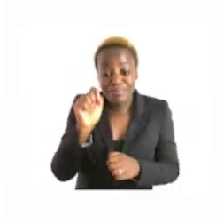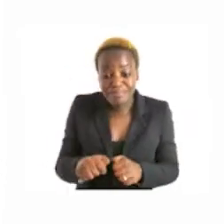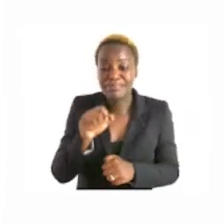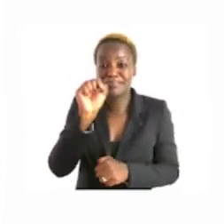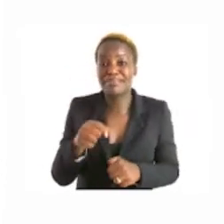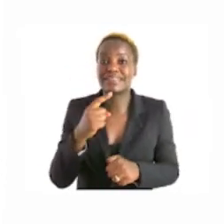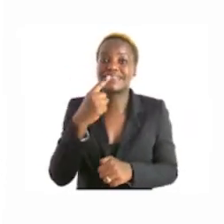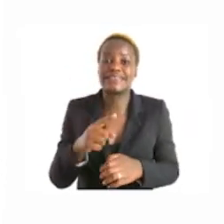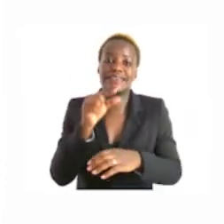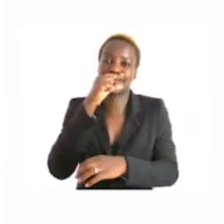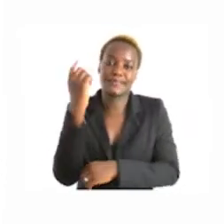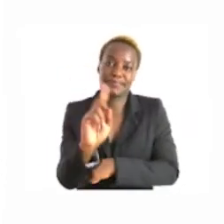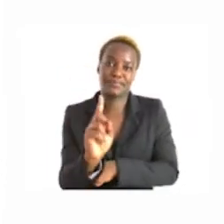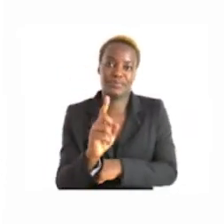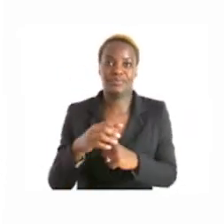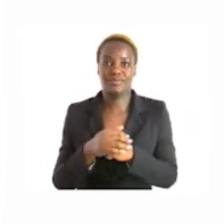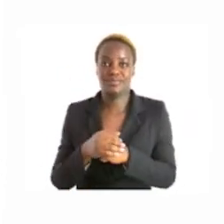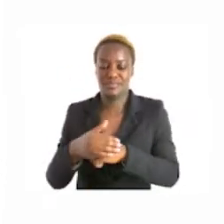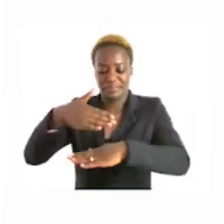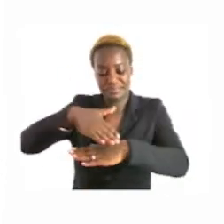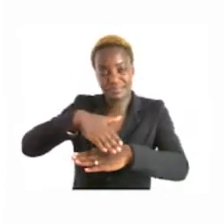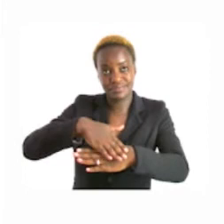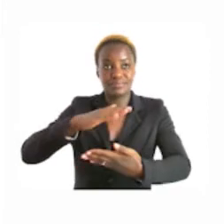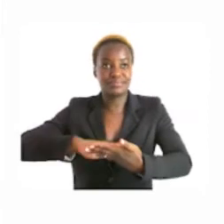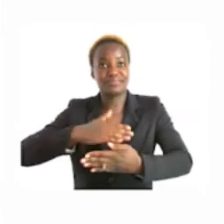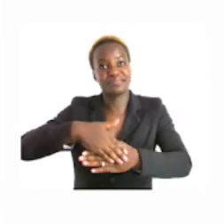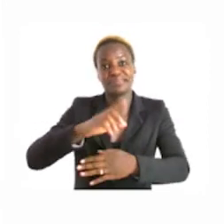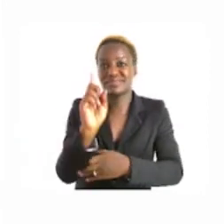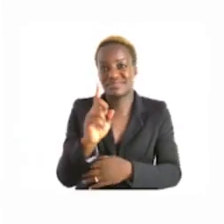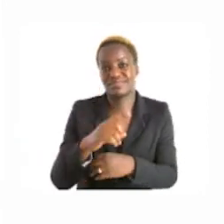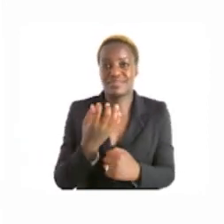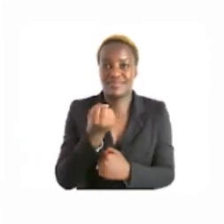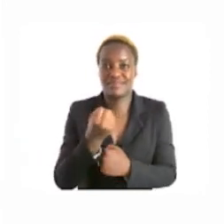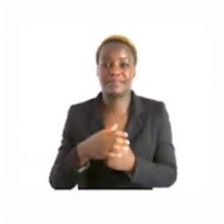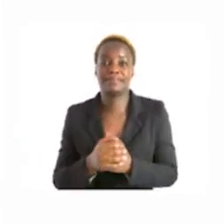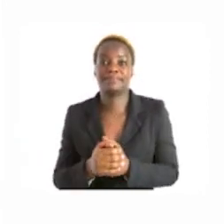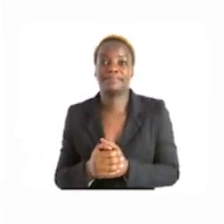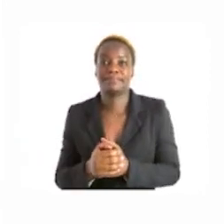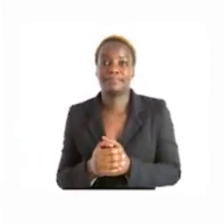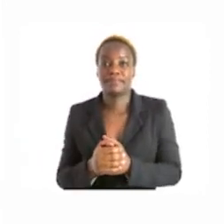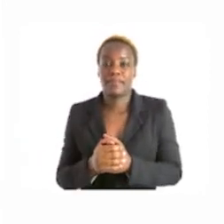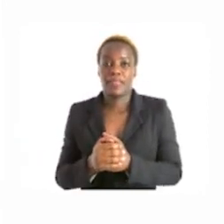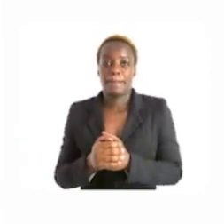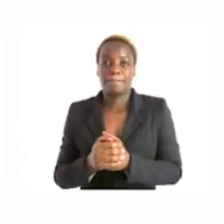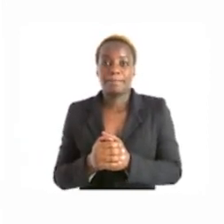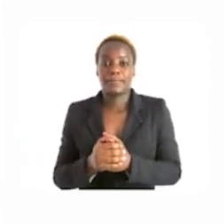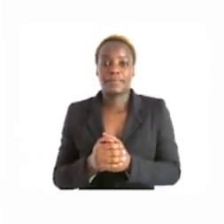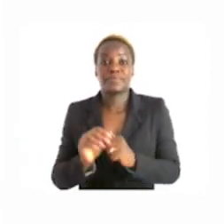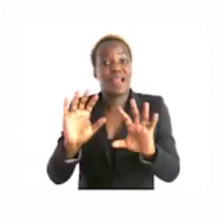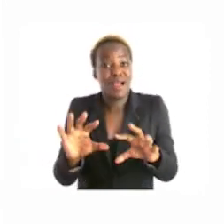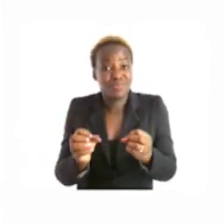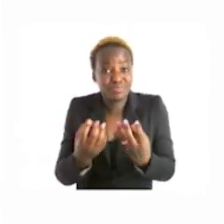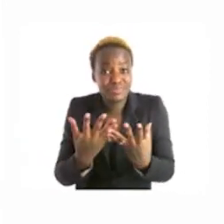animal that is on the back of the notes, as well as the number of the animals. How many